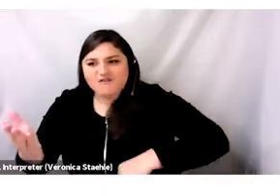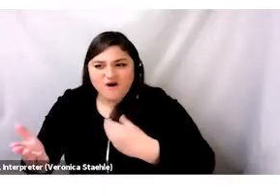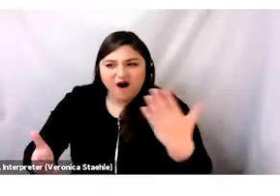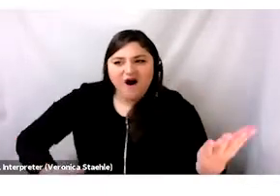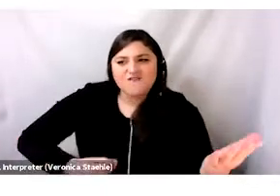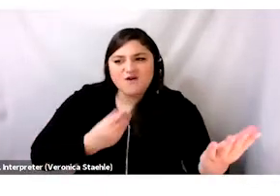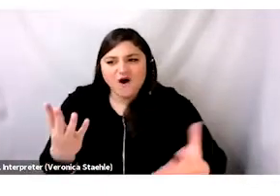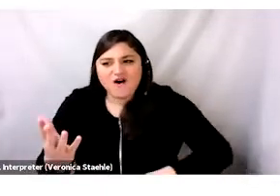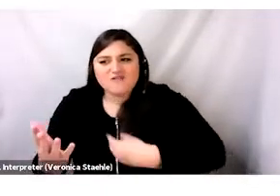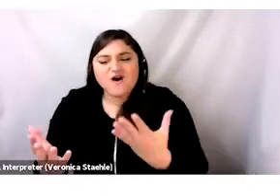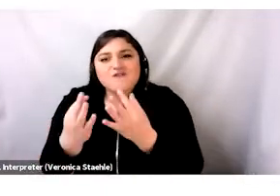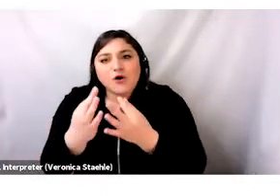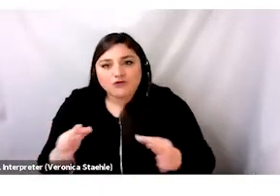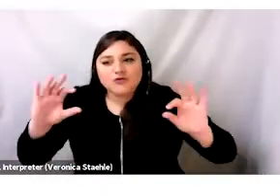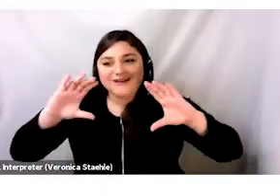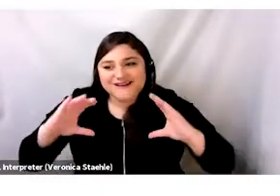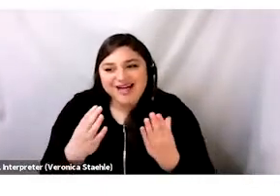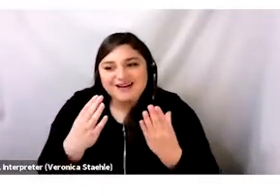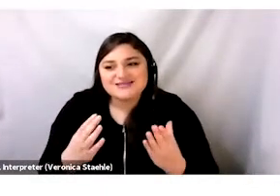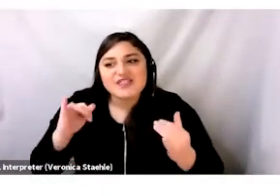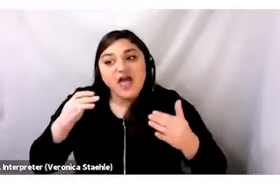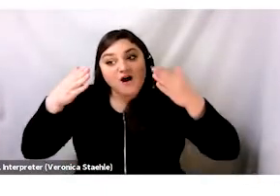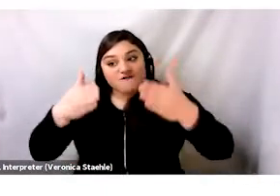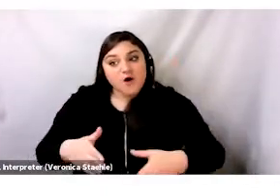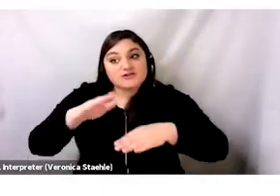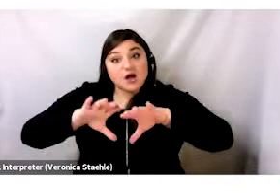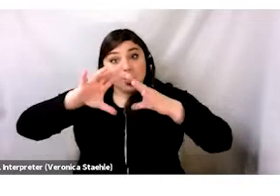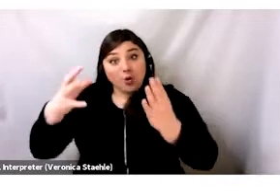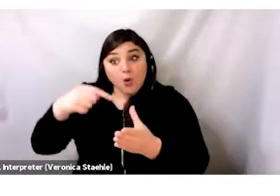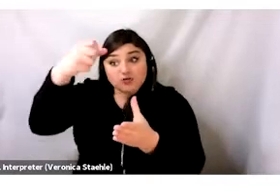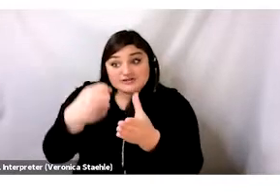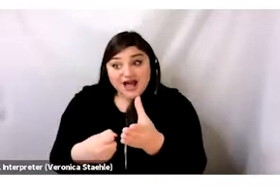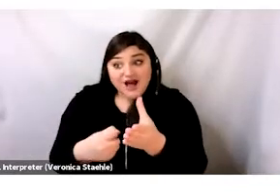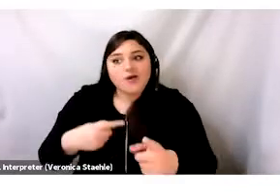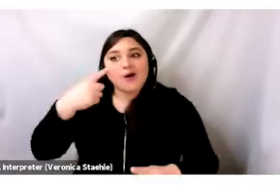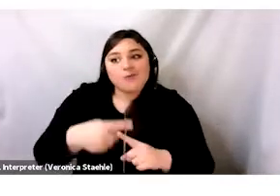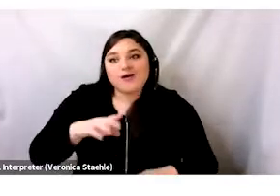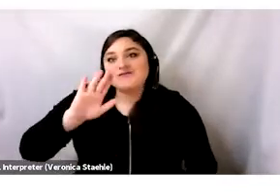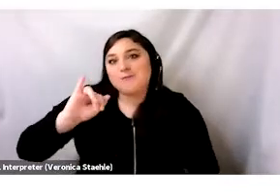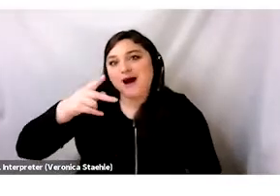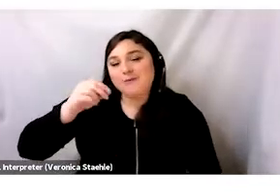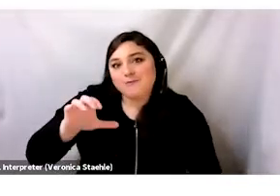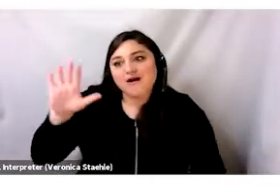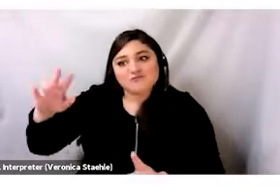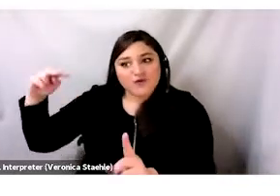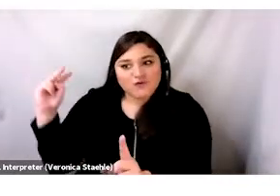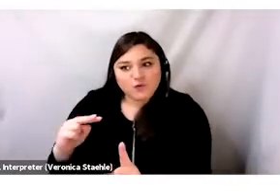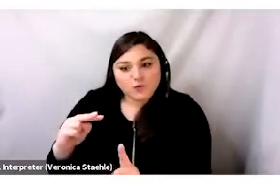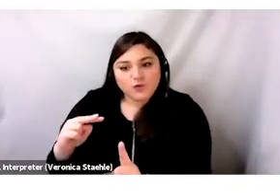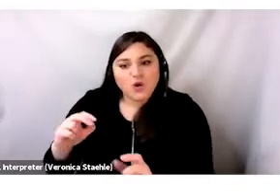classes that center Global South and BIPOC perspectives, and for its deep commitment to